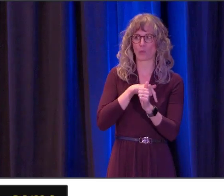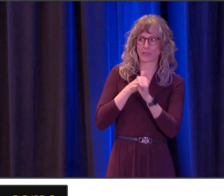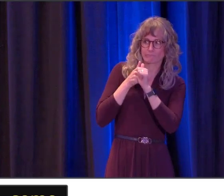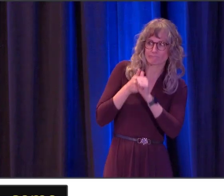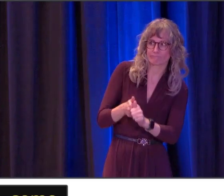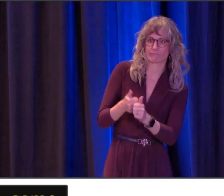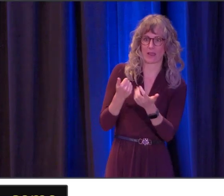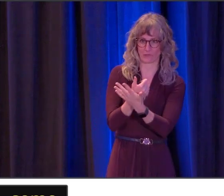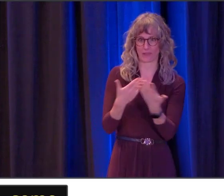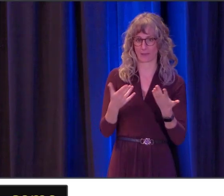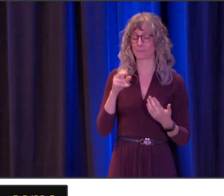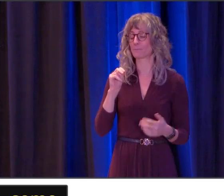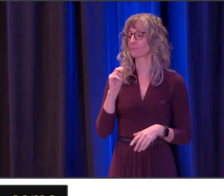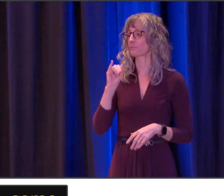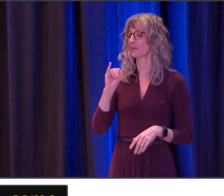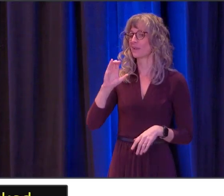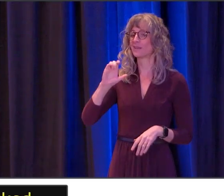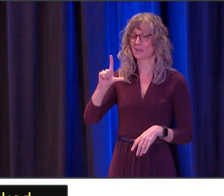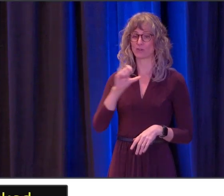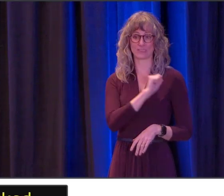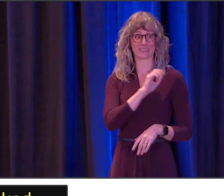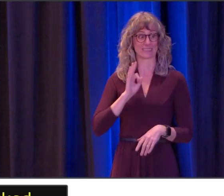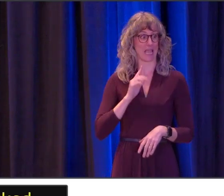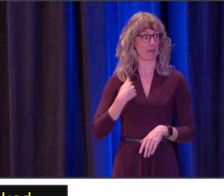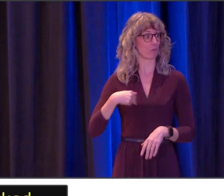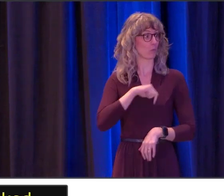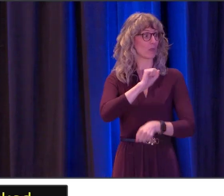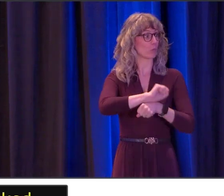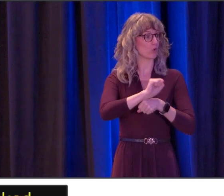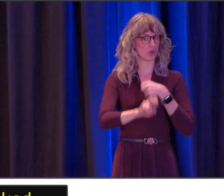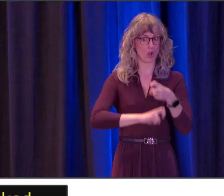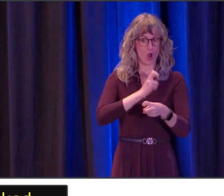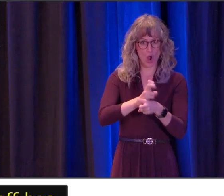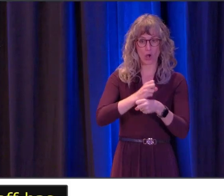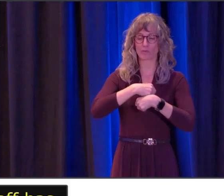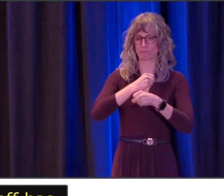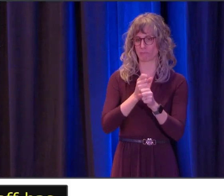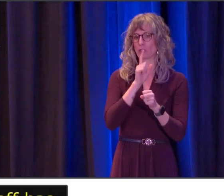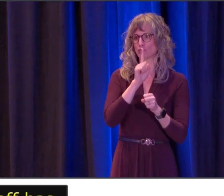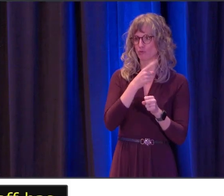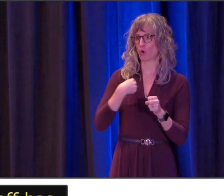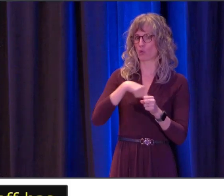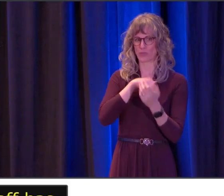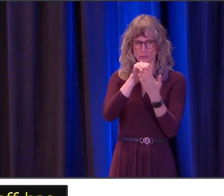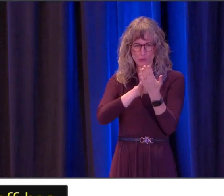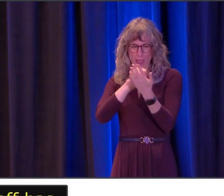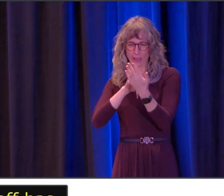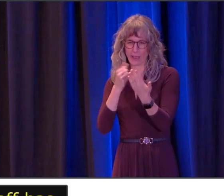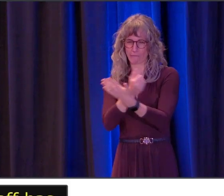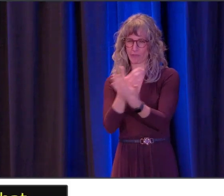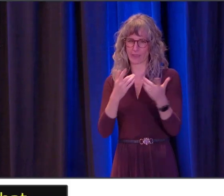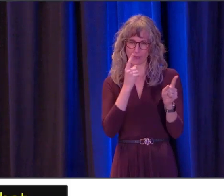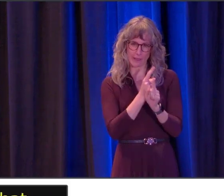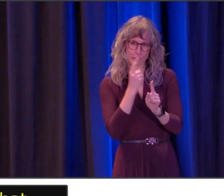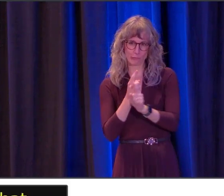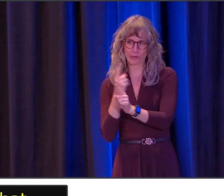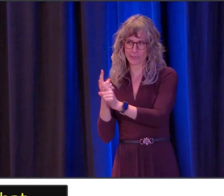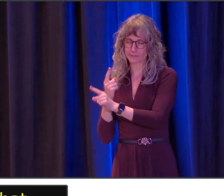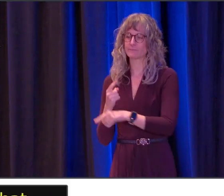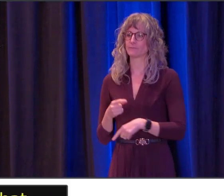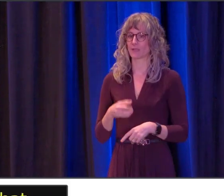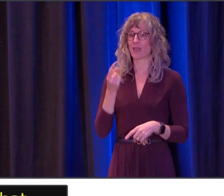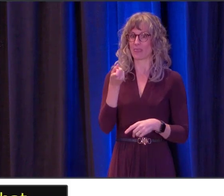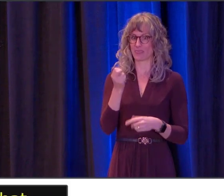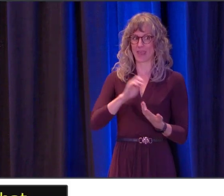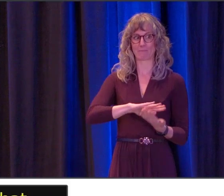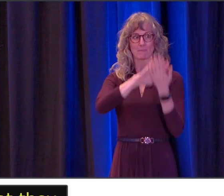Nickel staff has been working hard to make sure that they are accurately tracking so that they can report that, and that way they can help be an